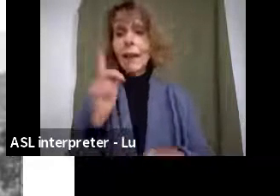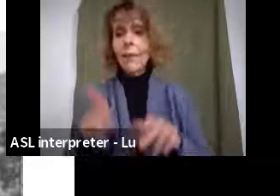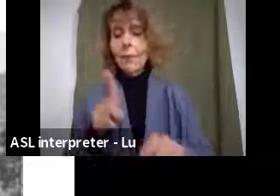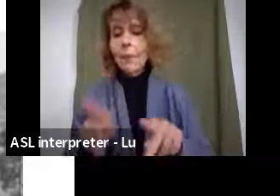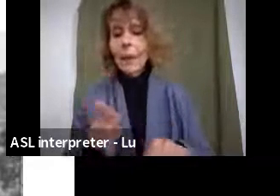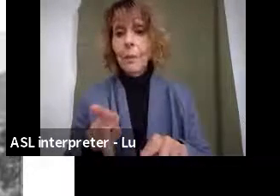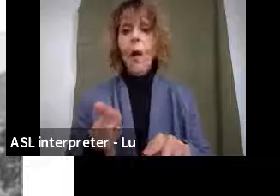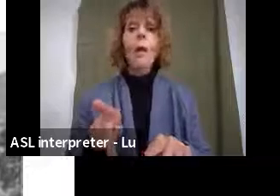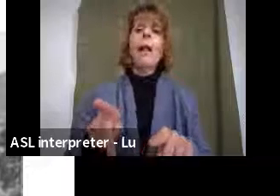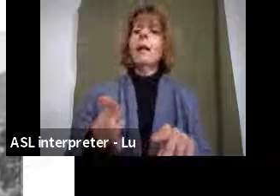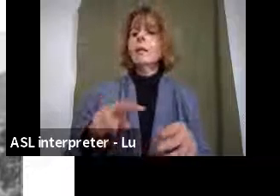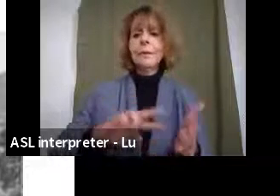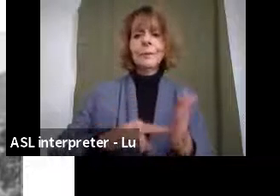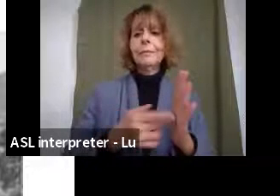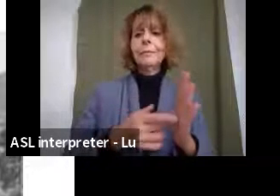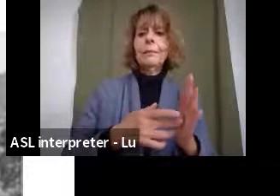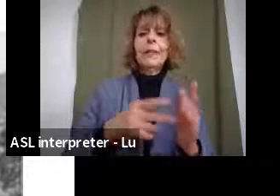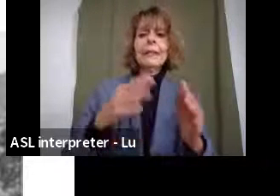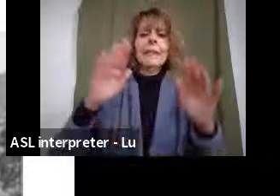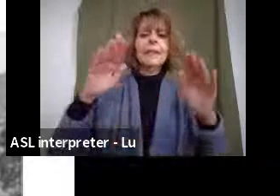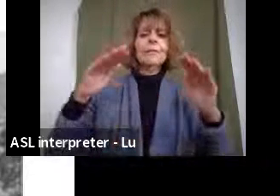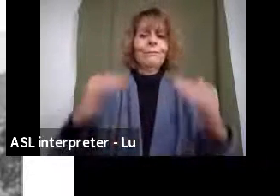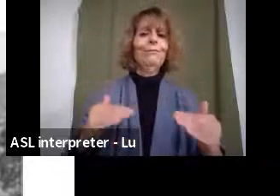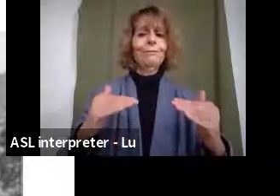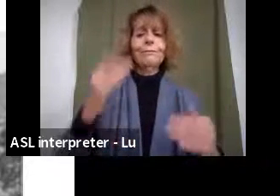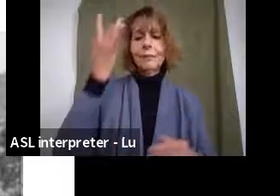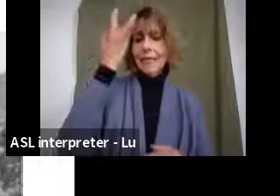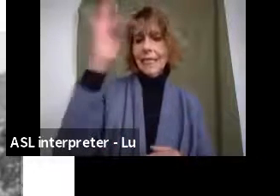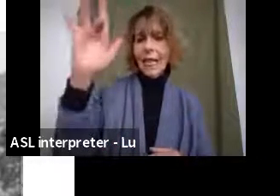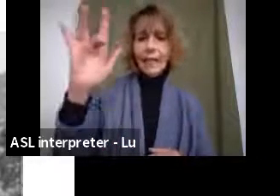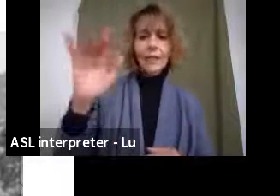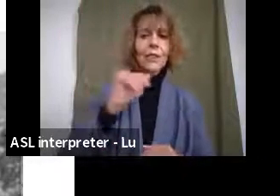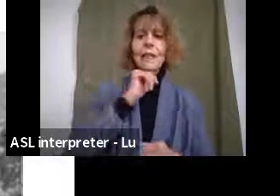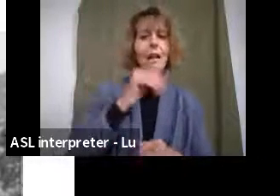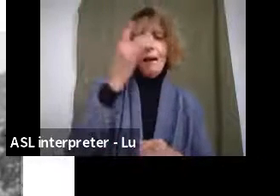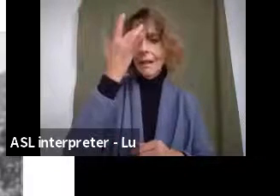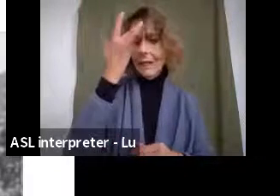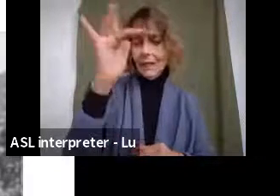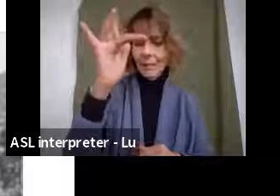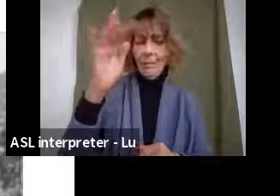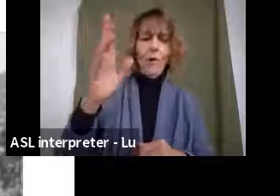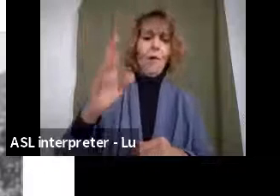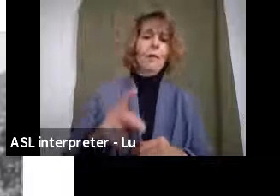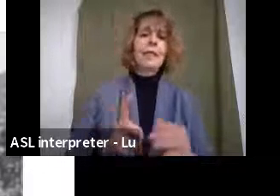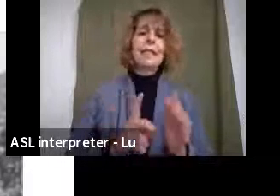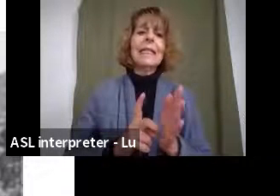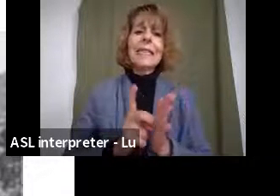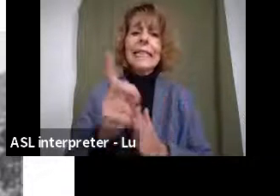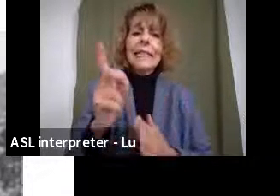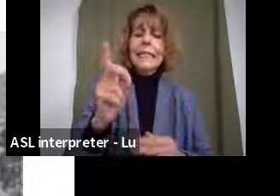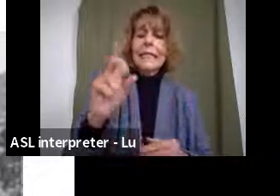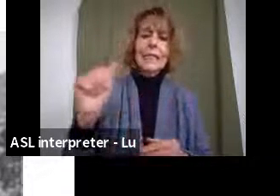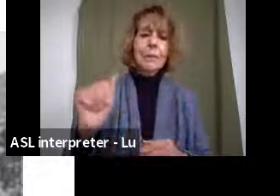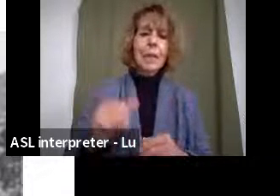Two of our civil rights laws, and there are several more, but first, the Section 504 of